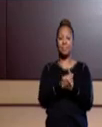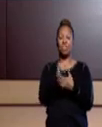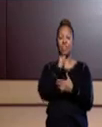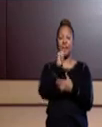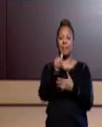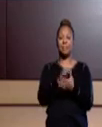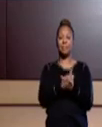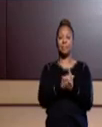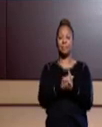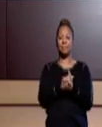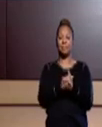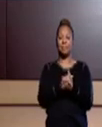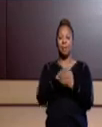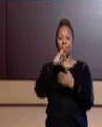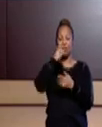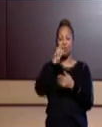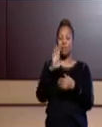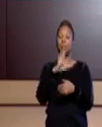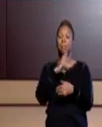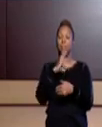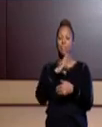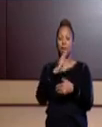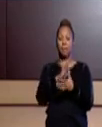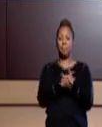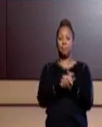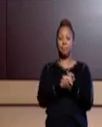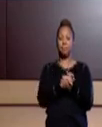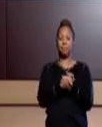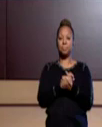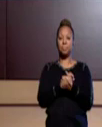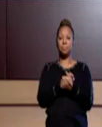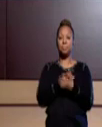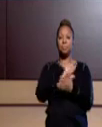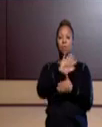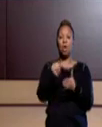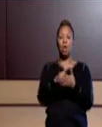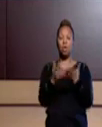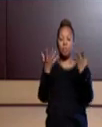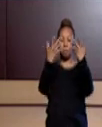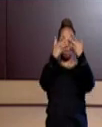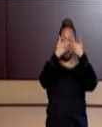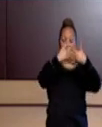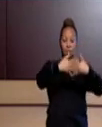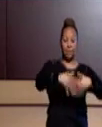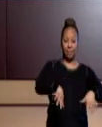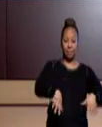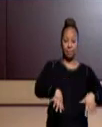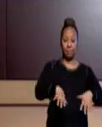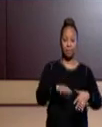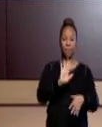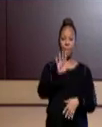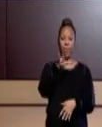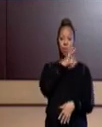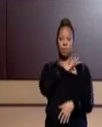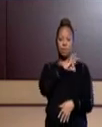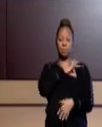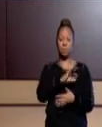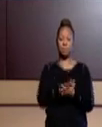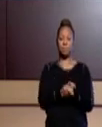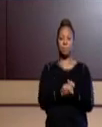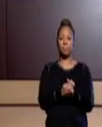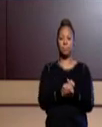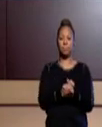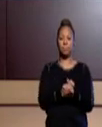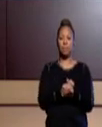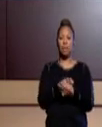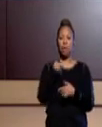You're not. Your kids are going to be fine. All things are going to work together for your good.